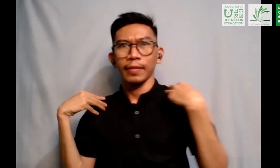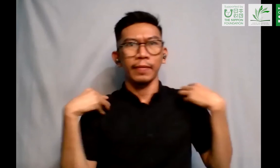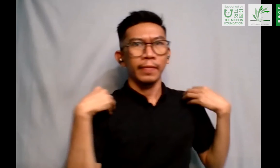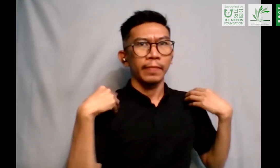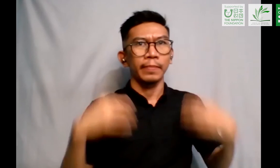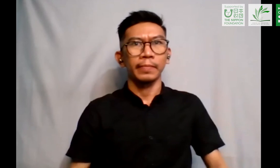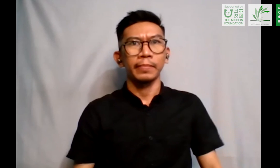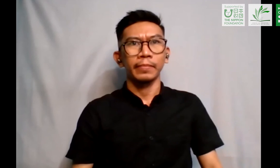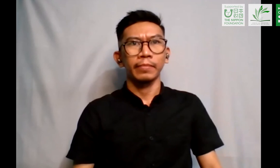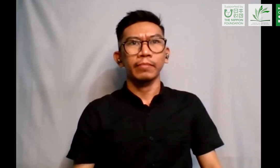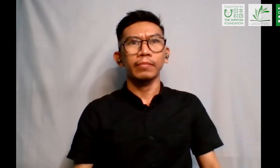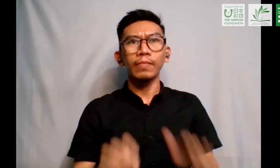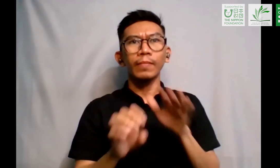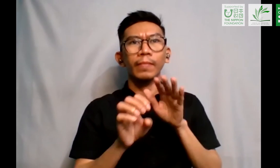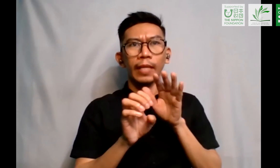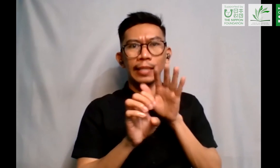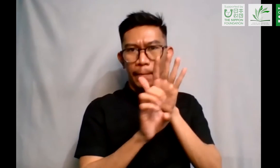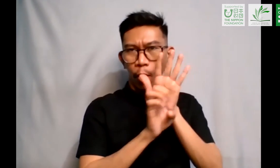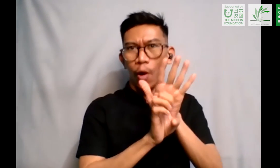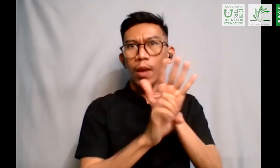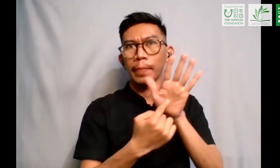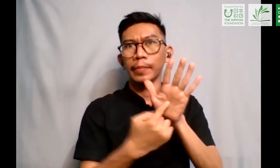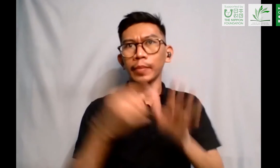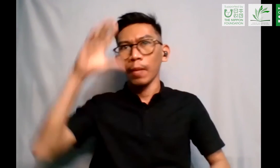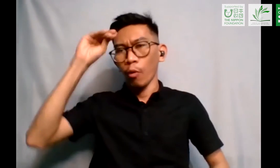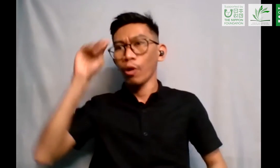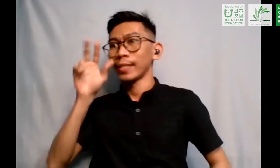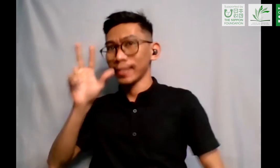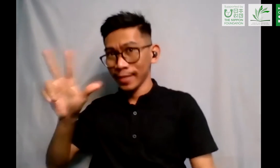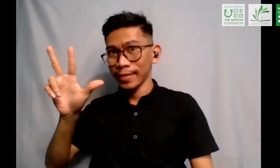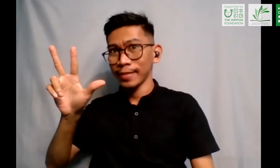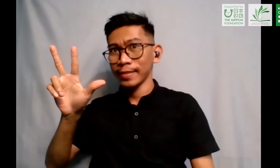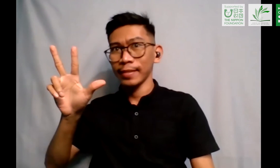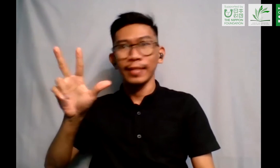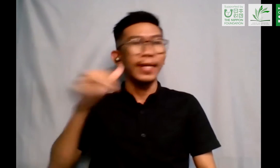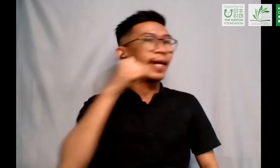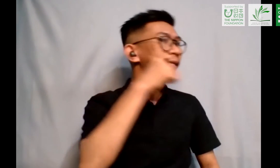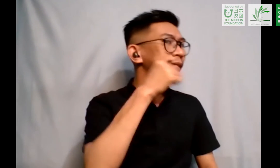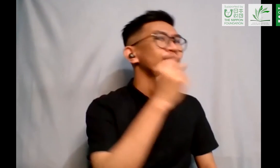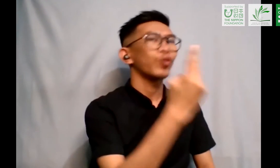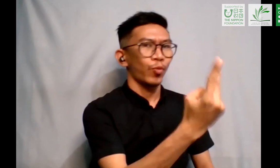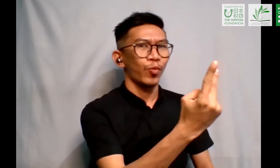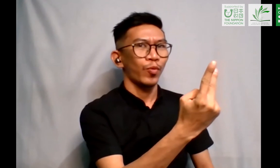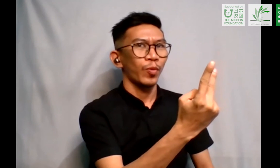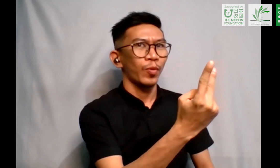So for example, boys 3, girls 2.